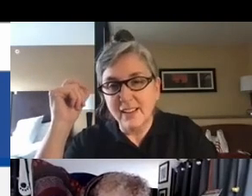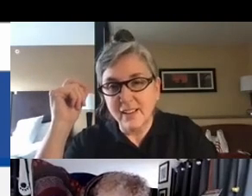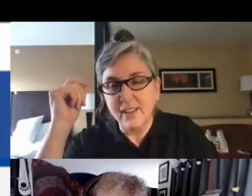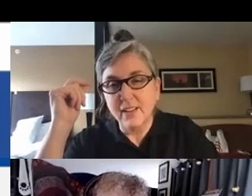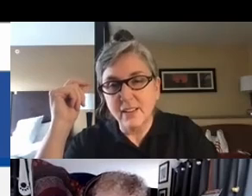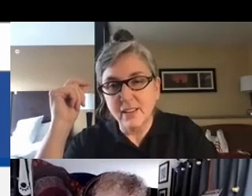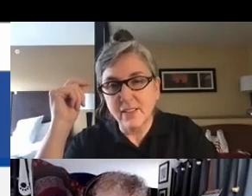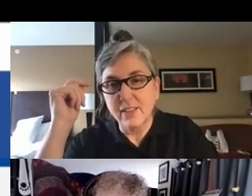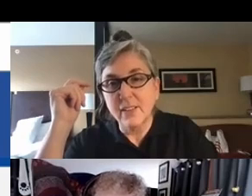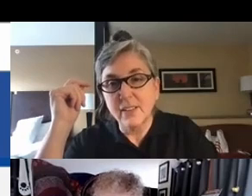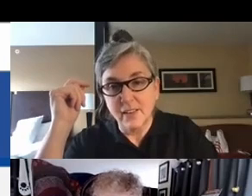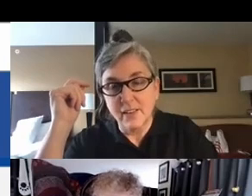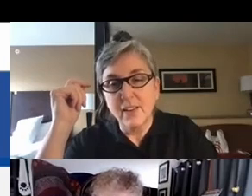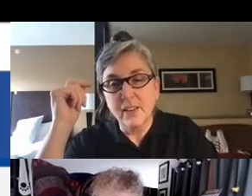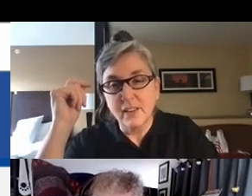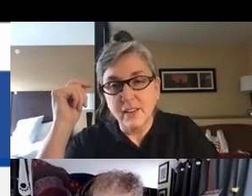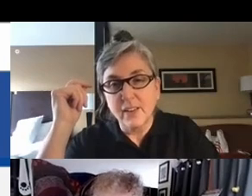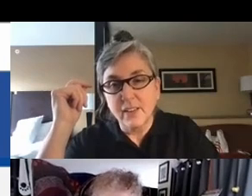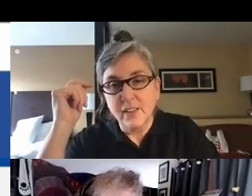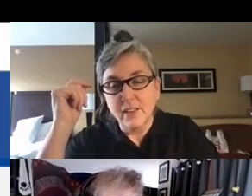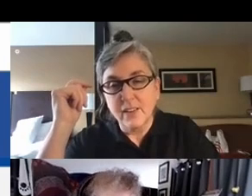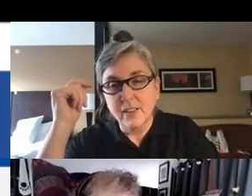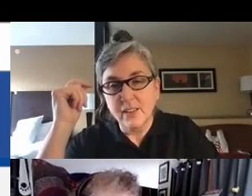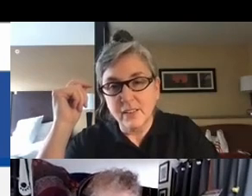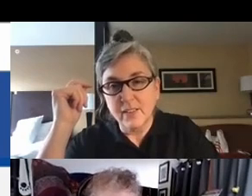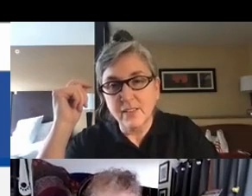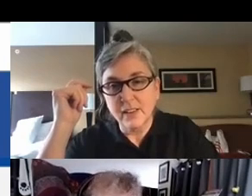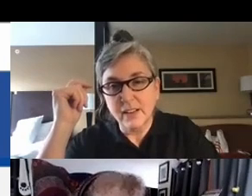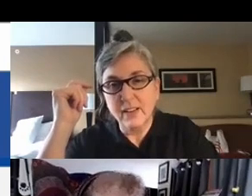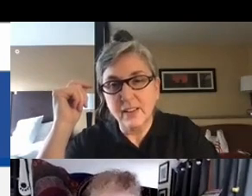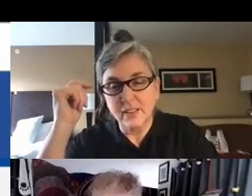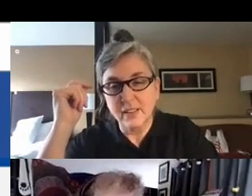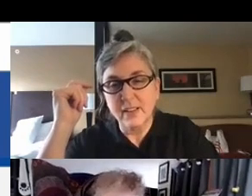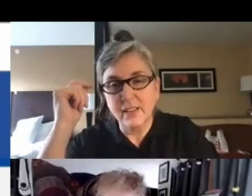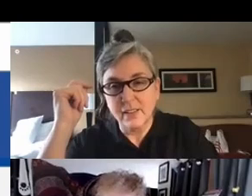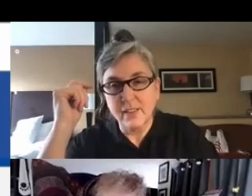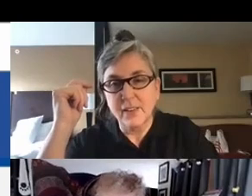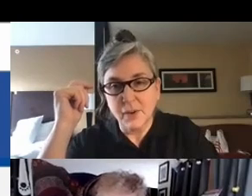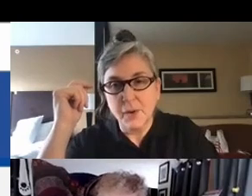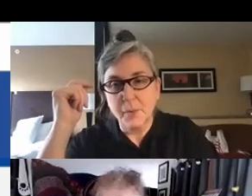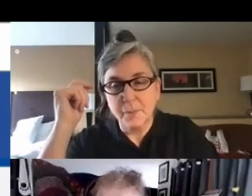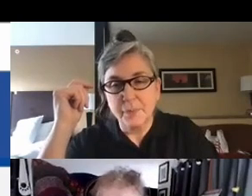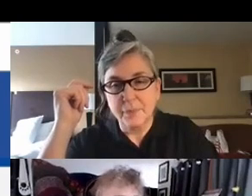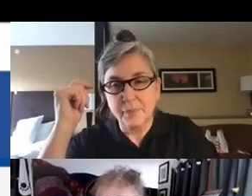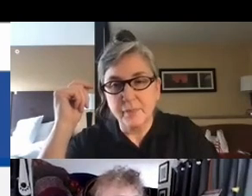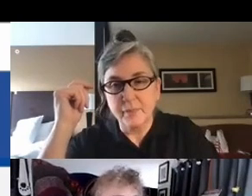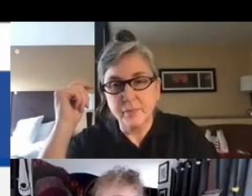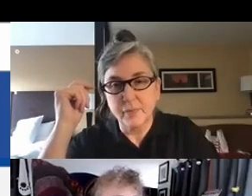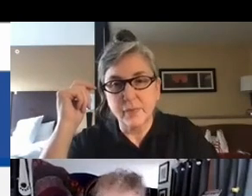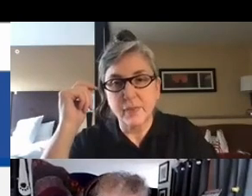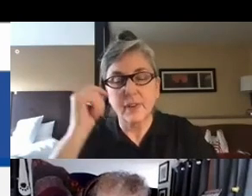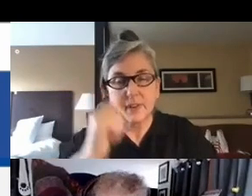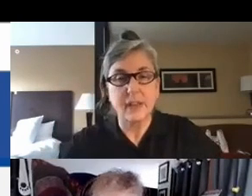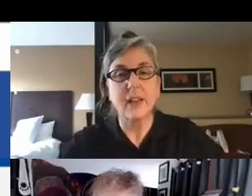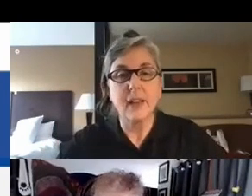your how-to much better on your website that I saw, and it's very clear and concise. And I think it's more user-friendly for the